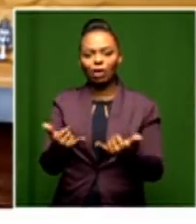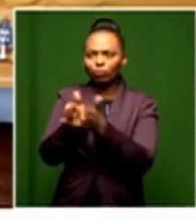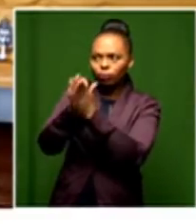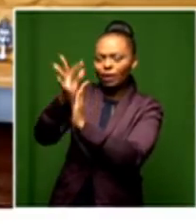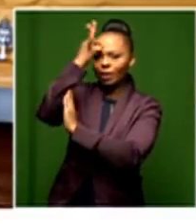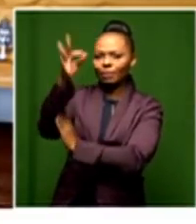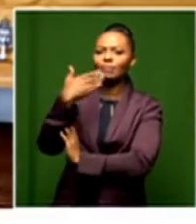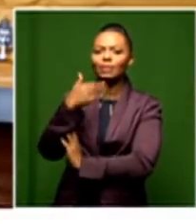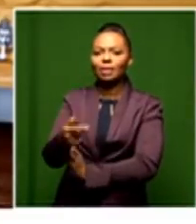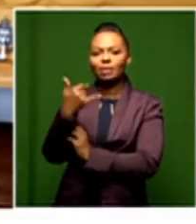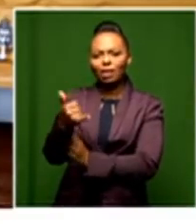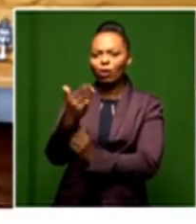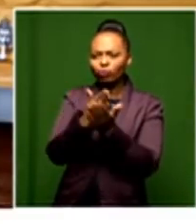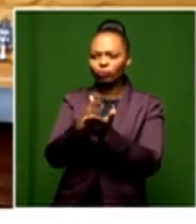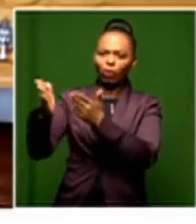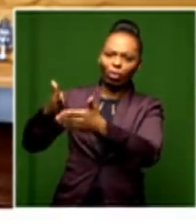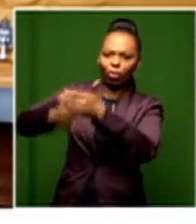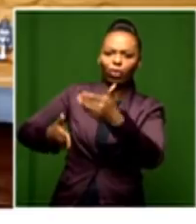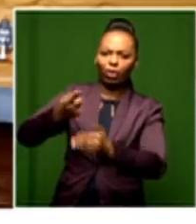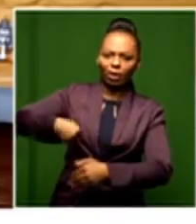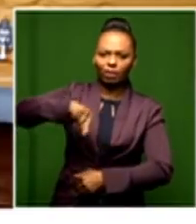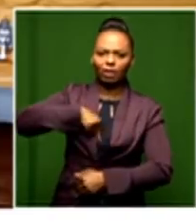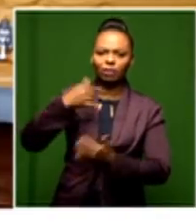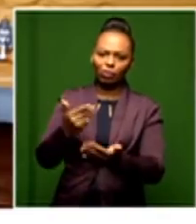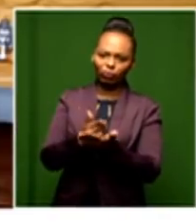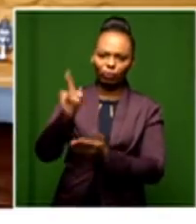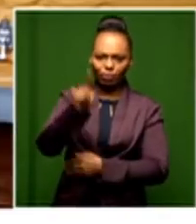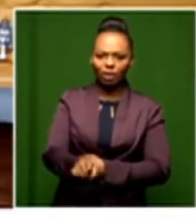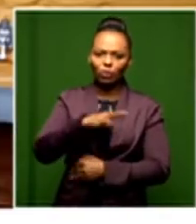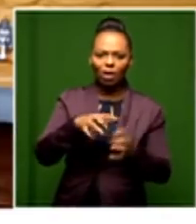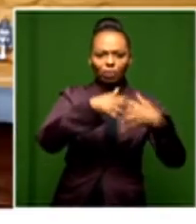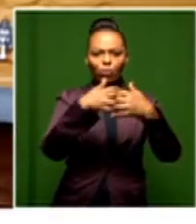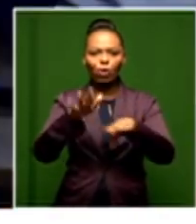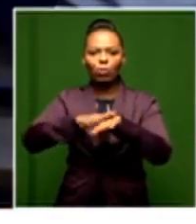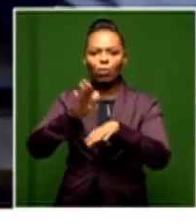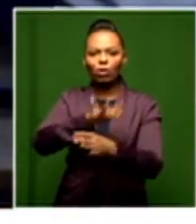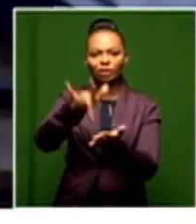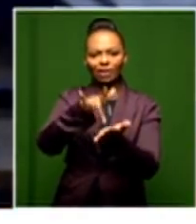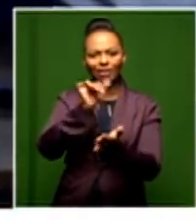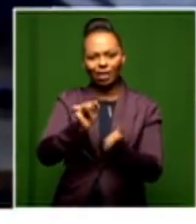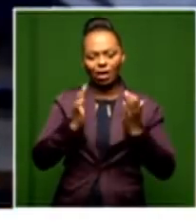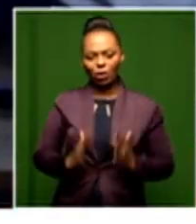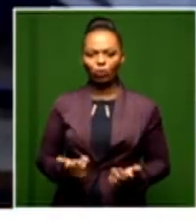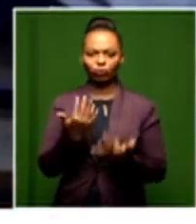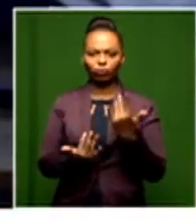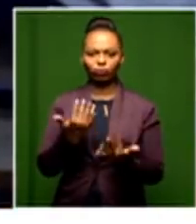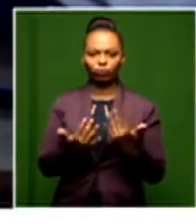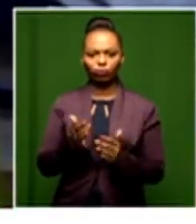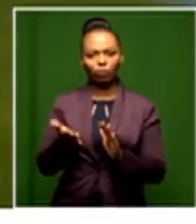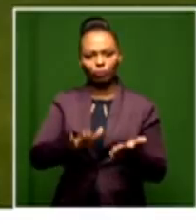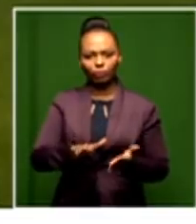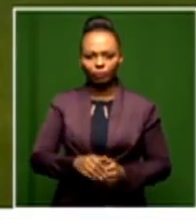government to remove the red tape that hinders the establishment of more cremation facilities.